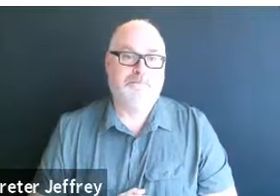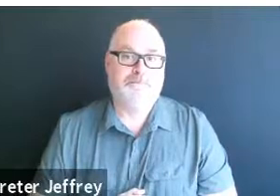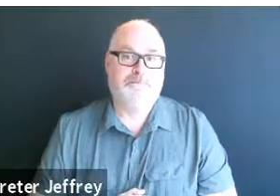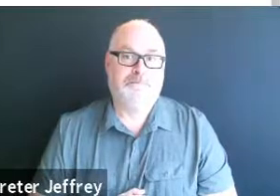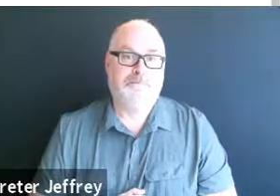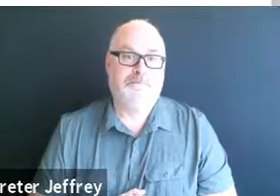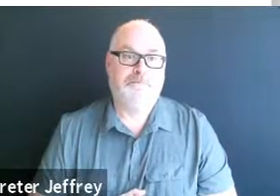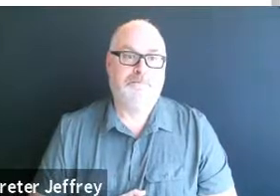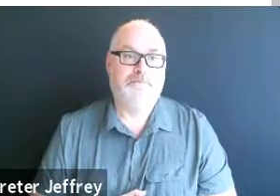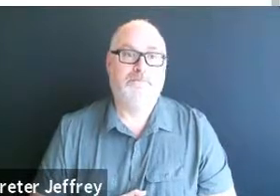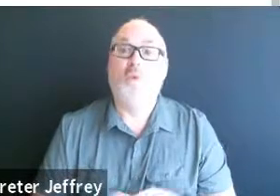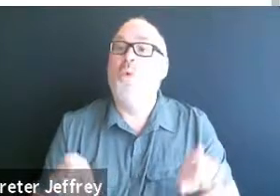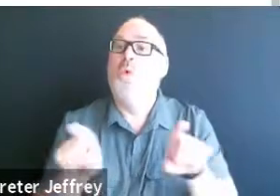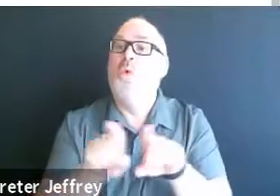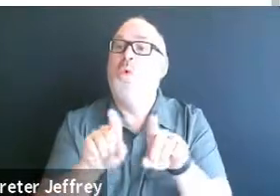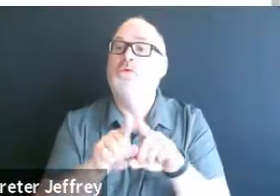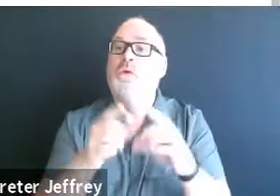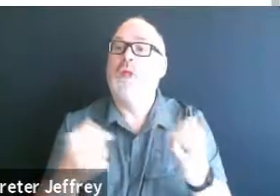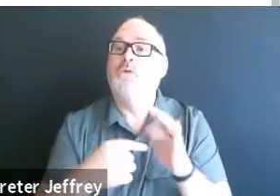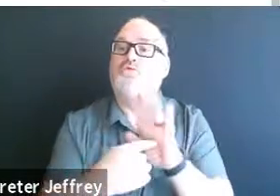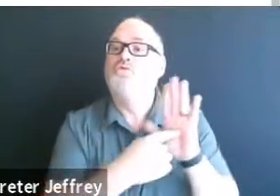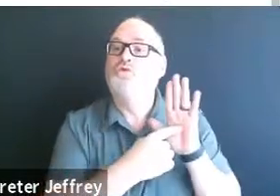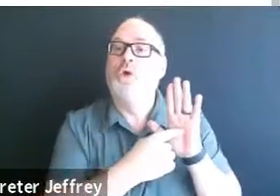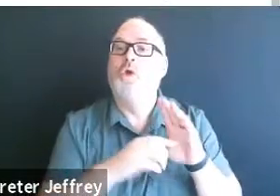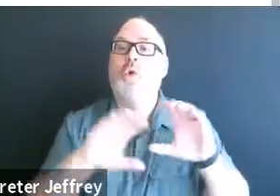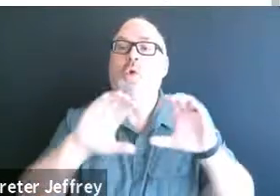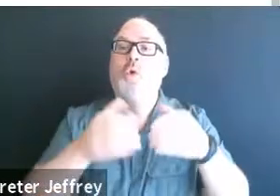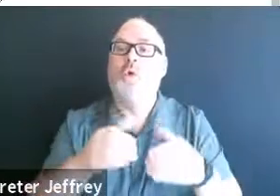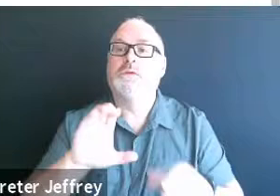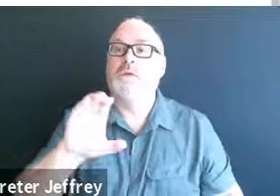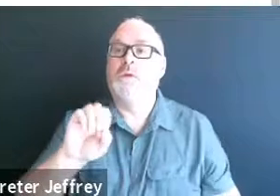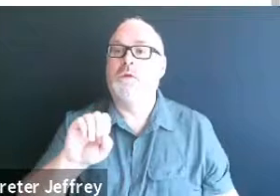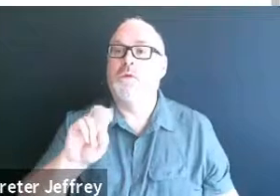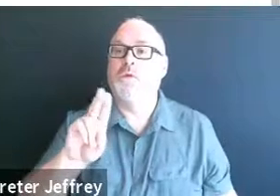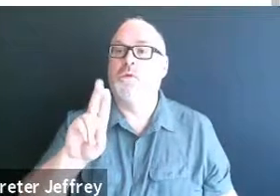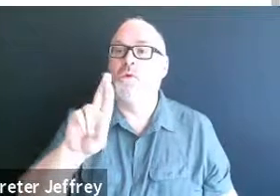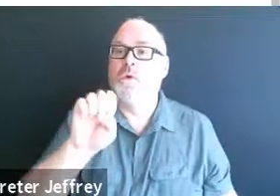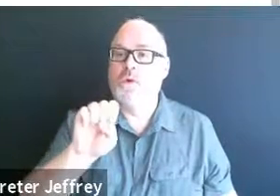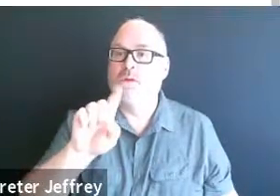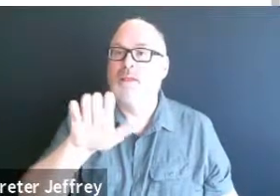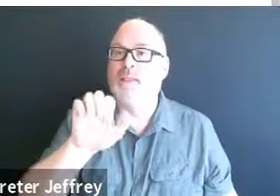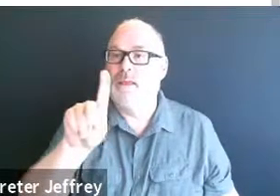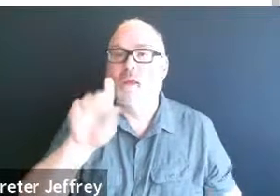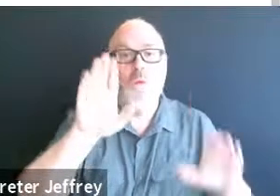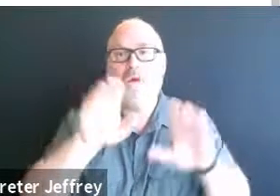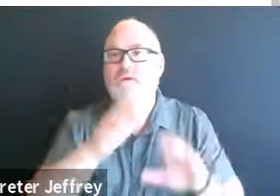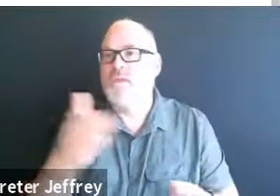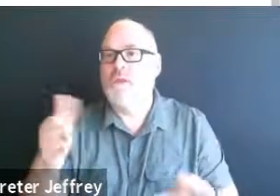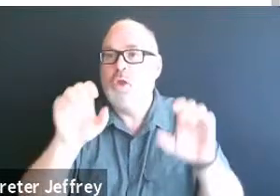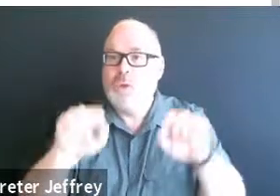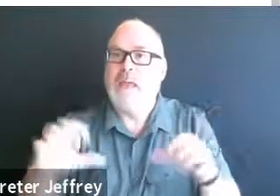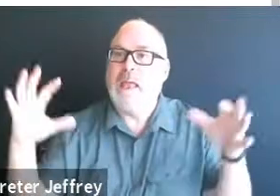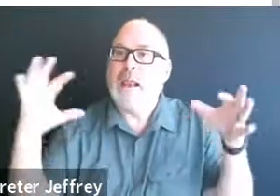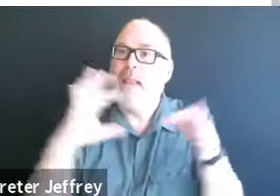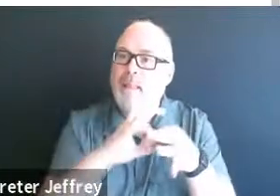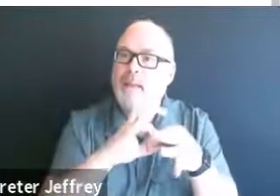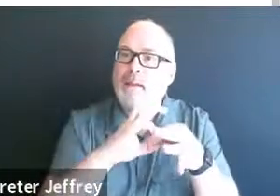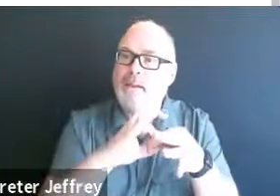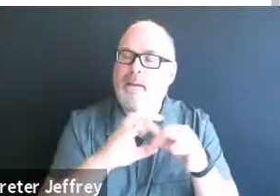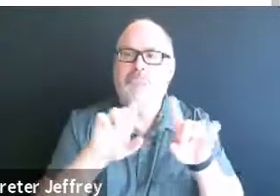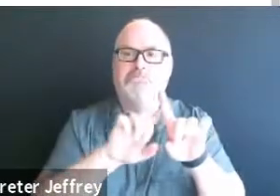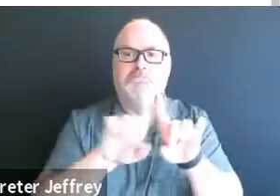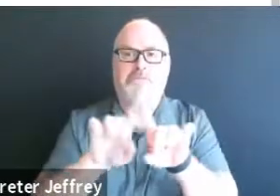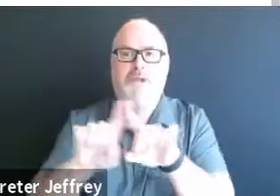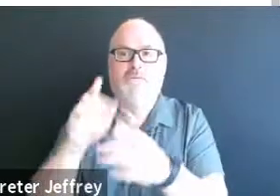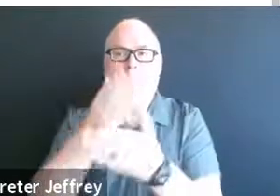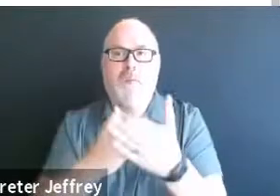So I would also like to show you all how to do a course link. So one of the great things about Canvas is that you can link different parts